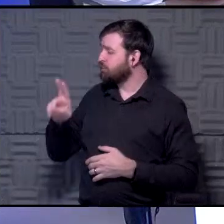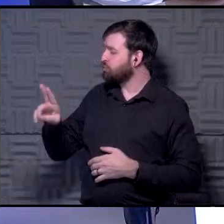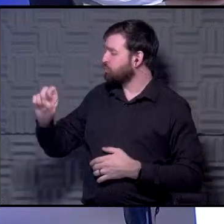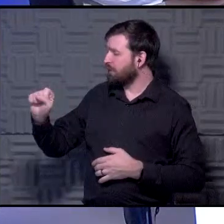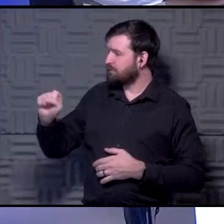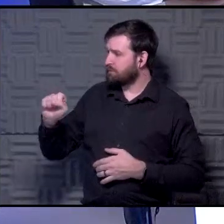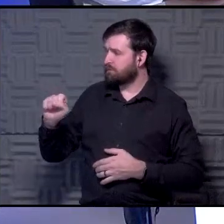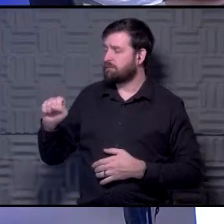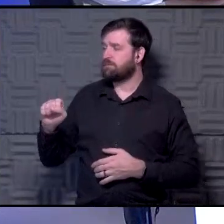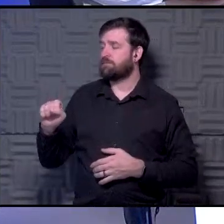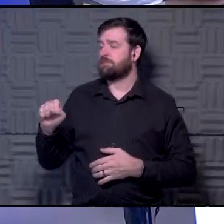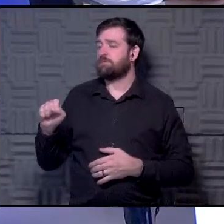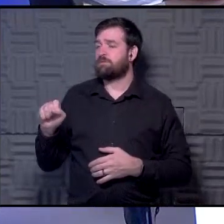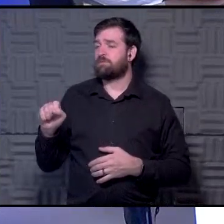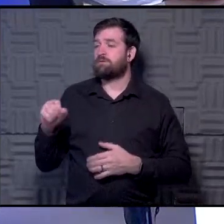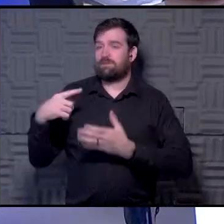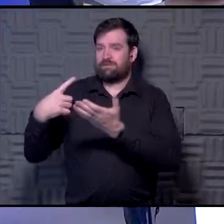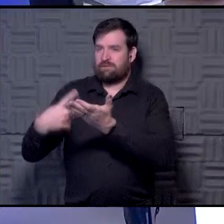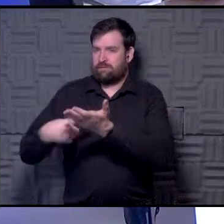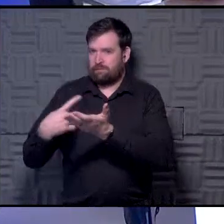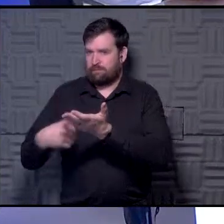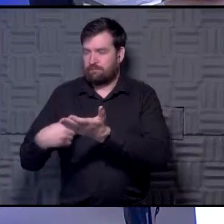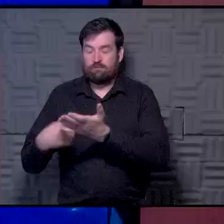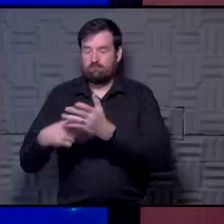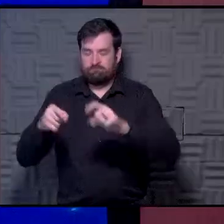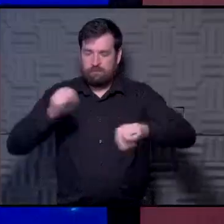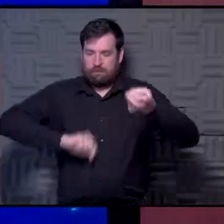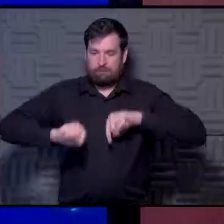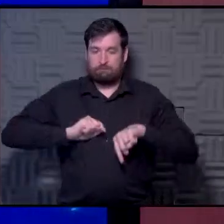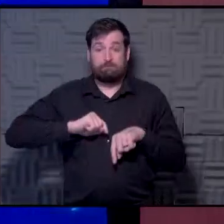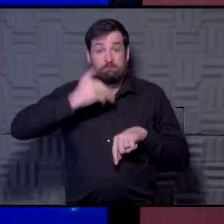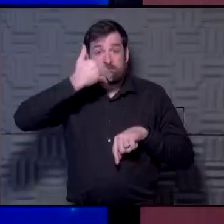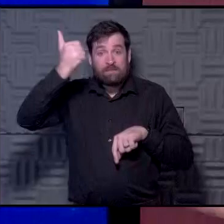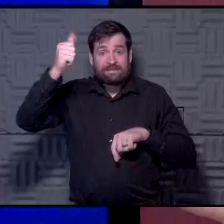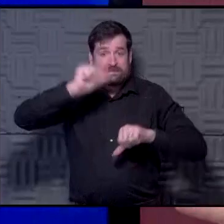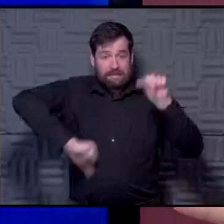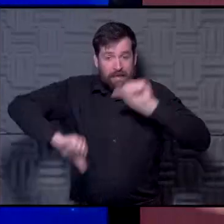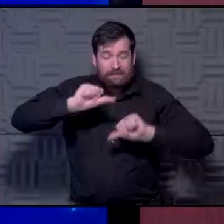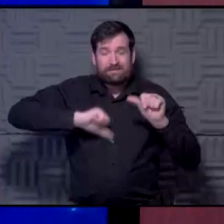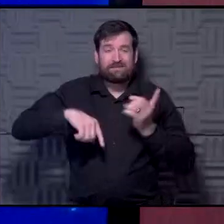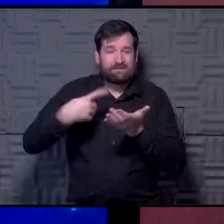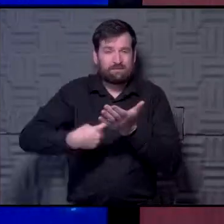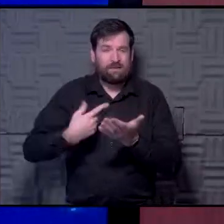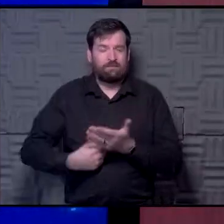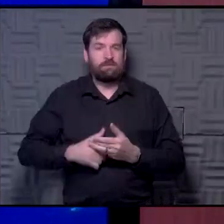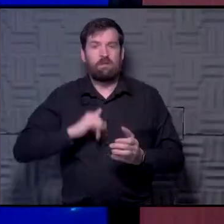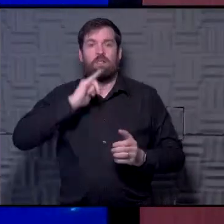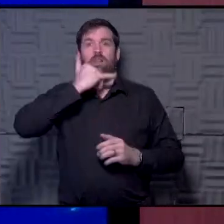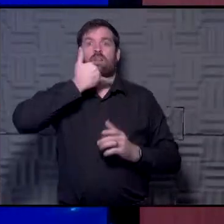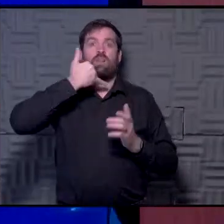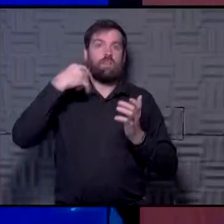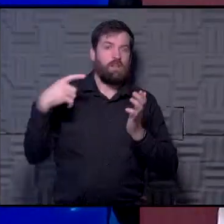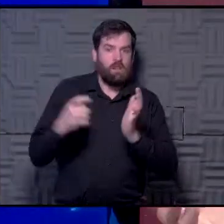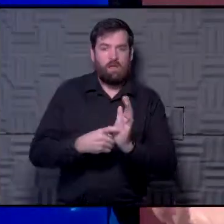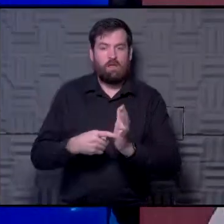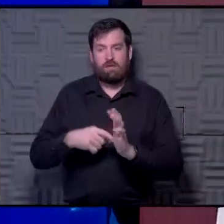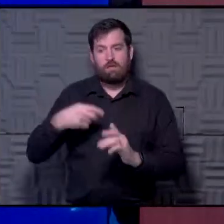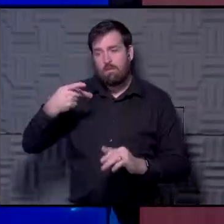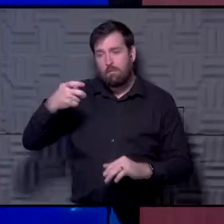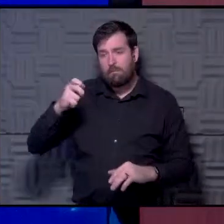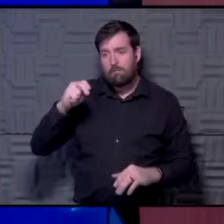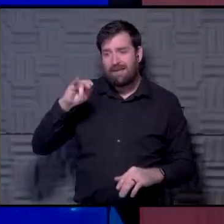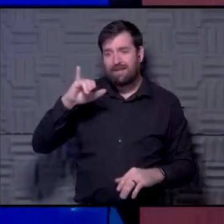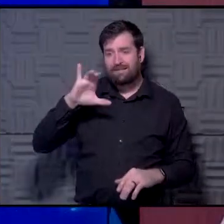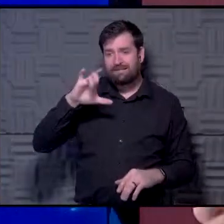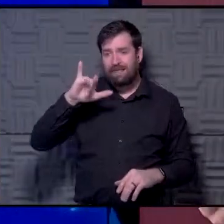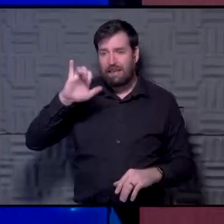areas, they actually, so sometimes just to back up, some of the best science is accidental. right? If you think about how we invented penicillin for